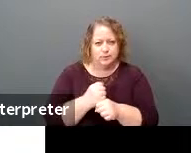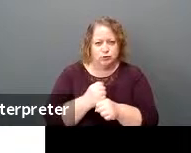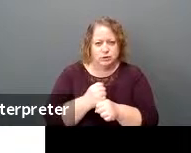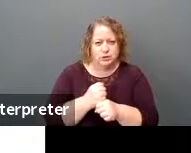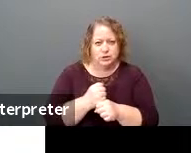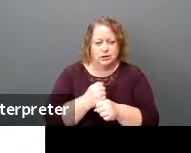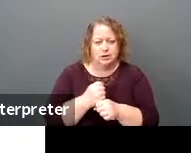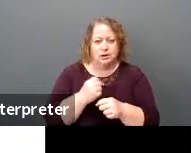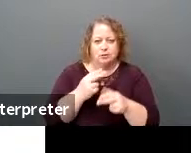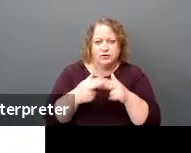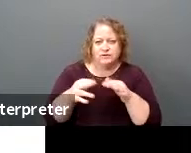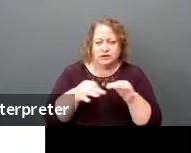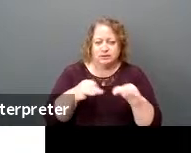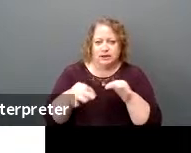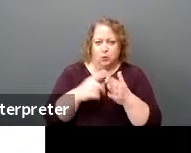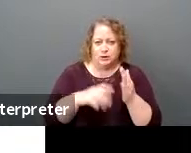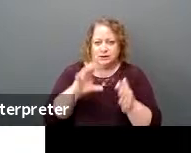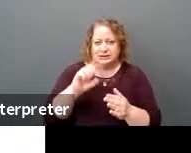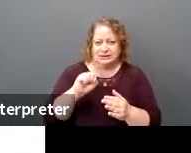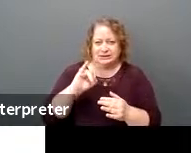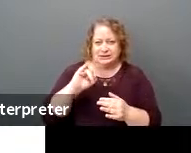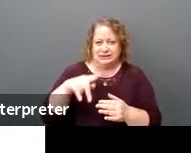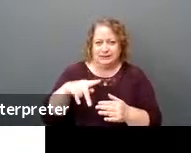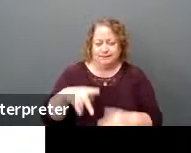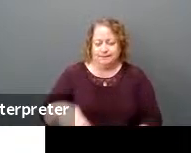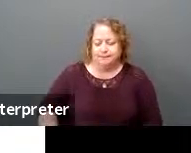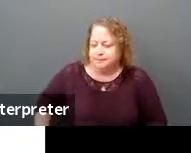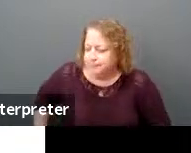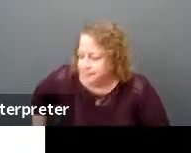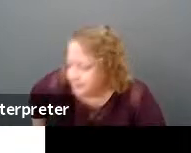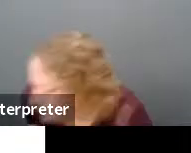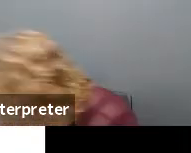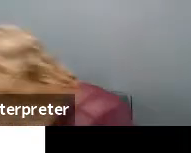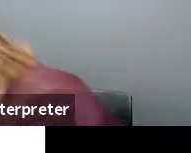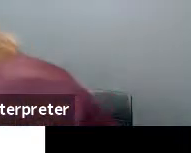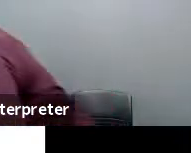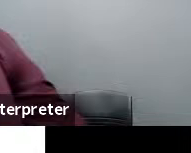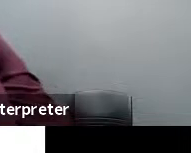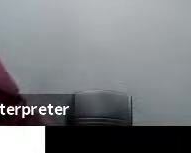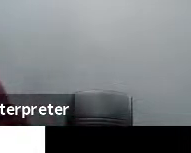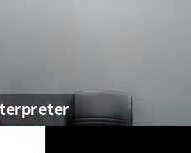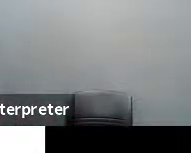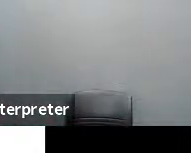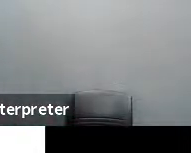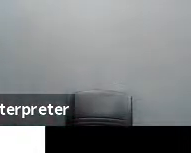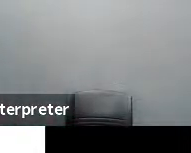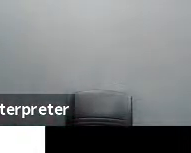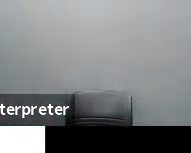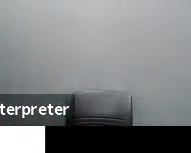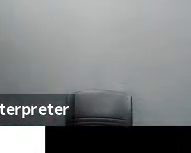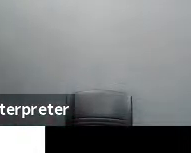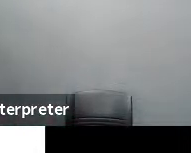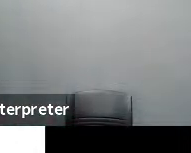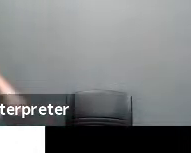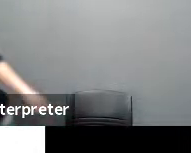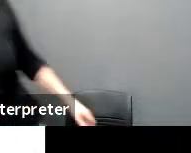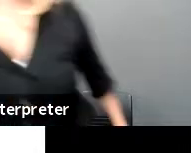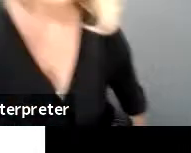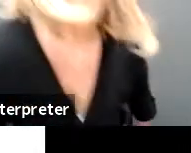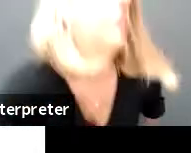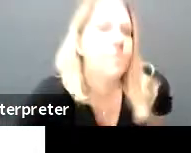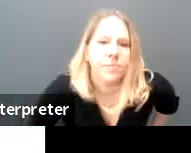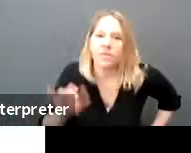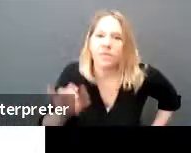summary or a brief explanation of what a CSIP is? Absolutely. CSIP stands for the Continuous School Improvement